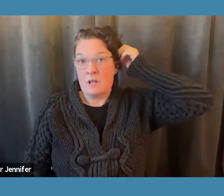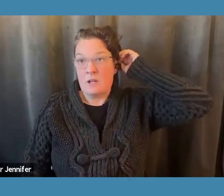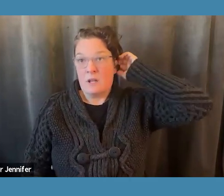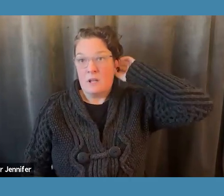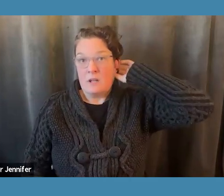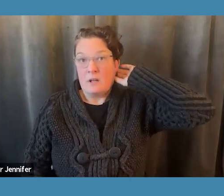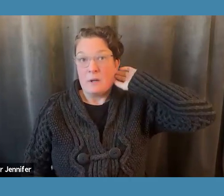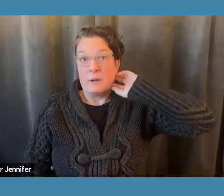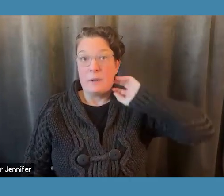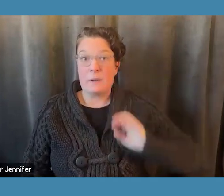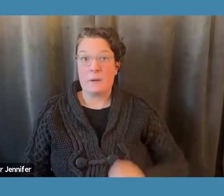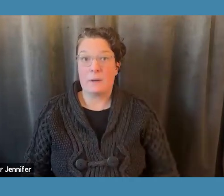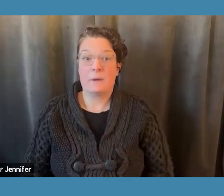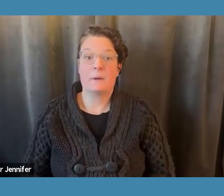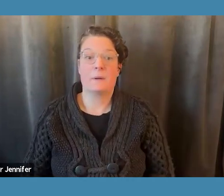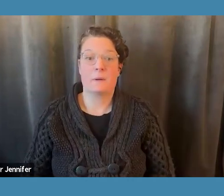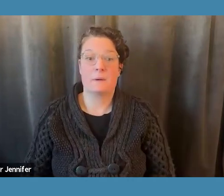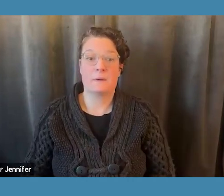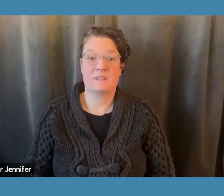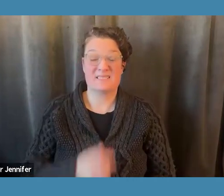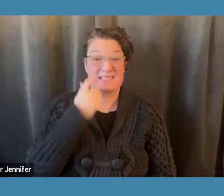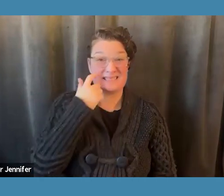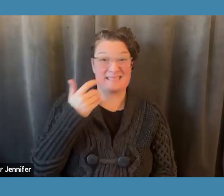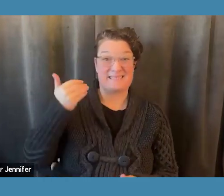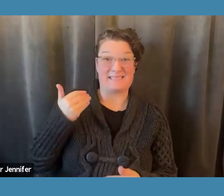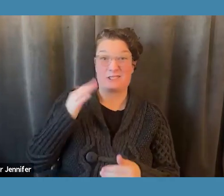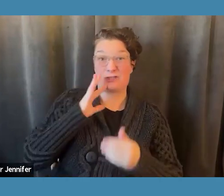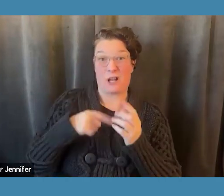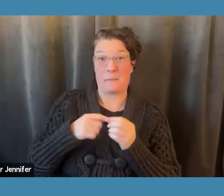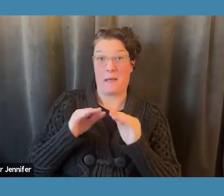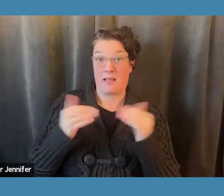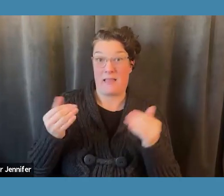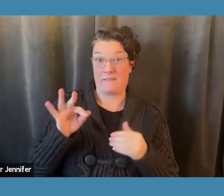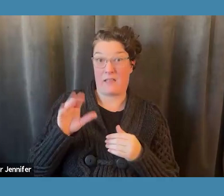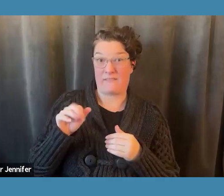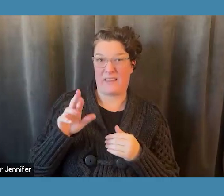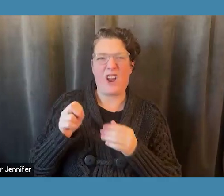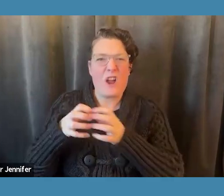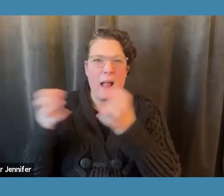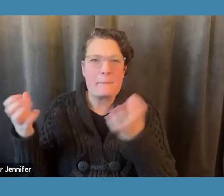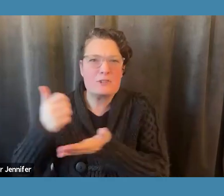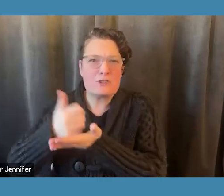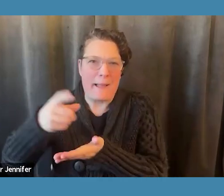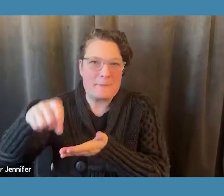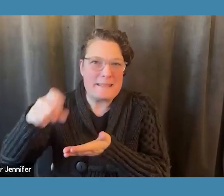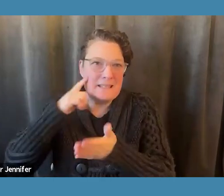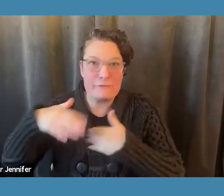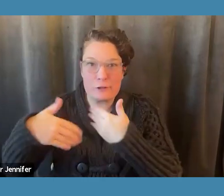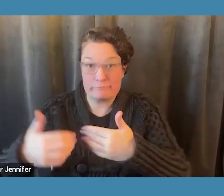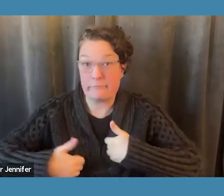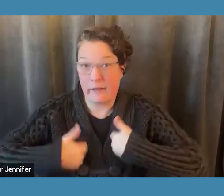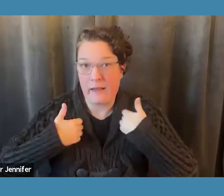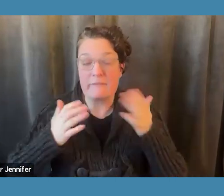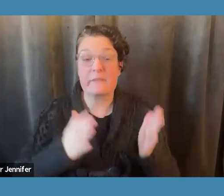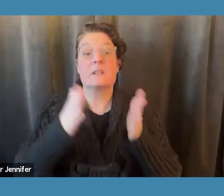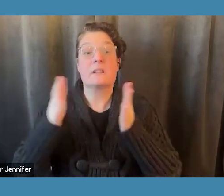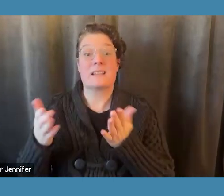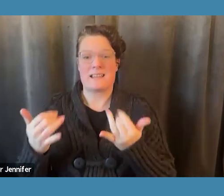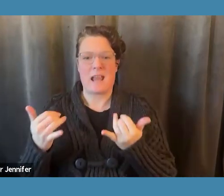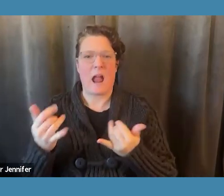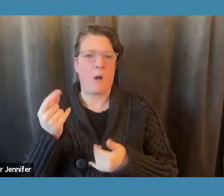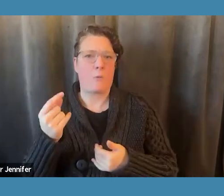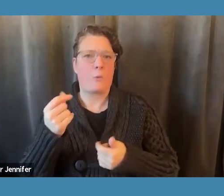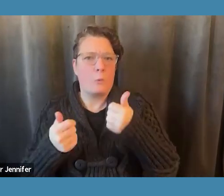Okay, so that last slide was about your level of care, and now we're going into having a qualifying diagnosis.